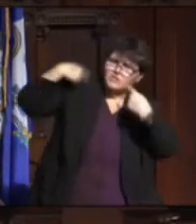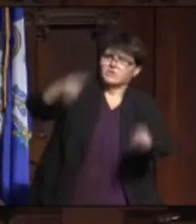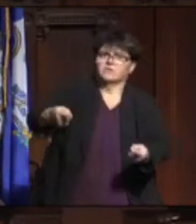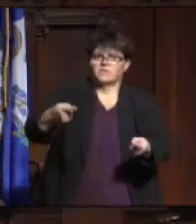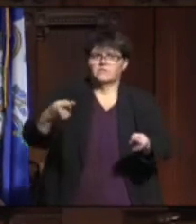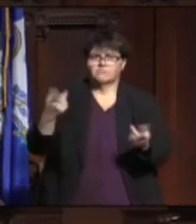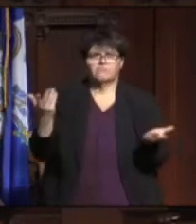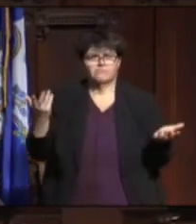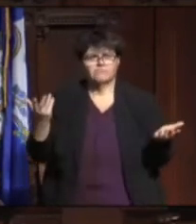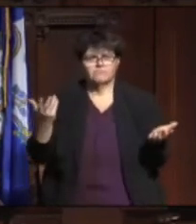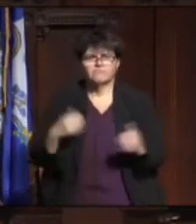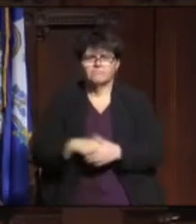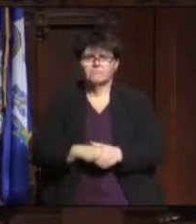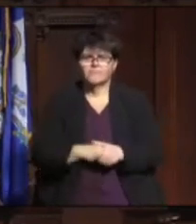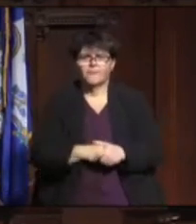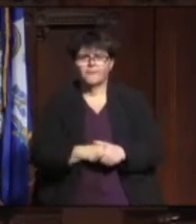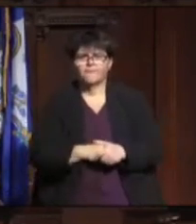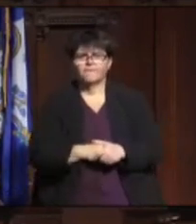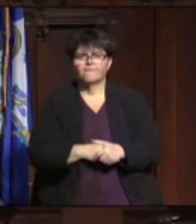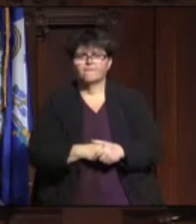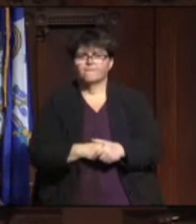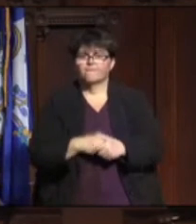We're still desperately short of housing.